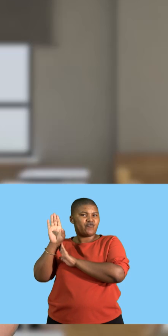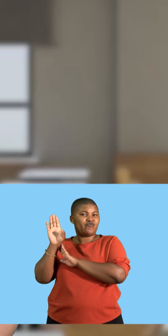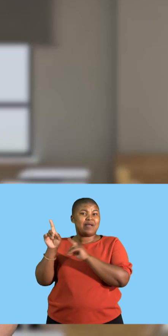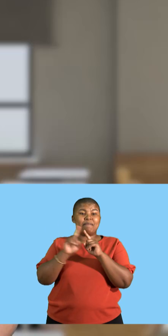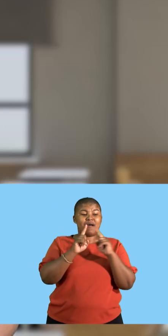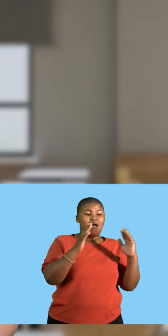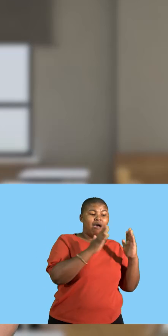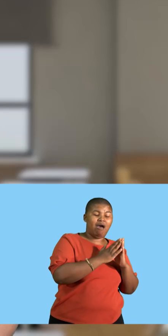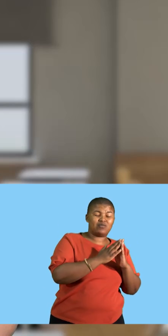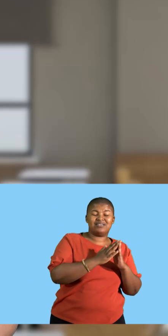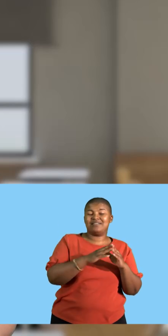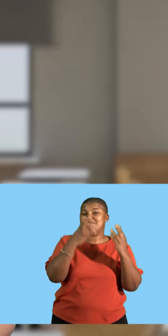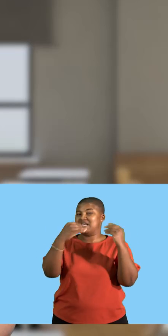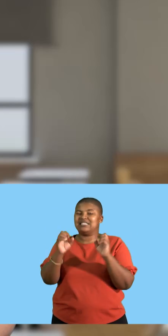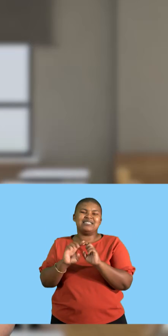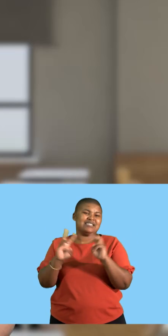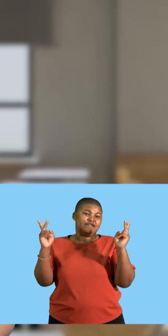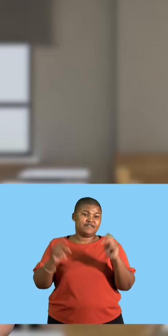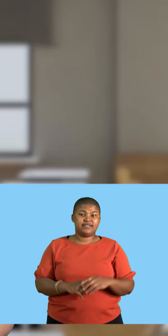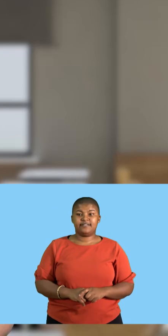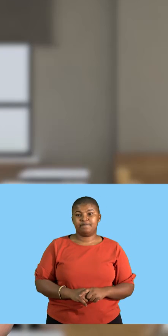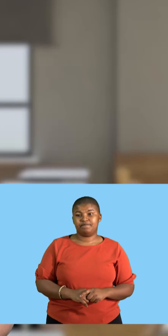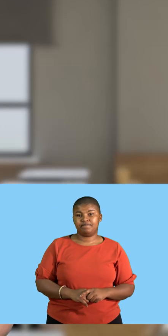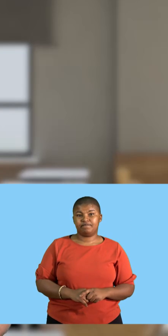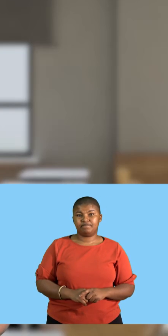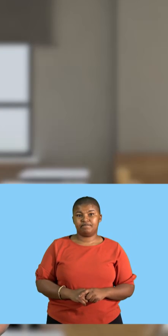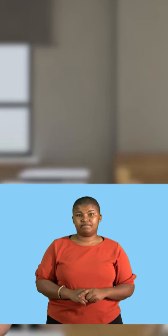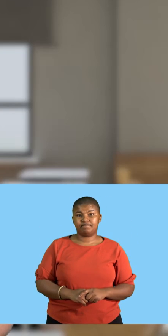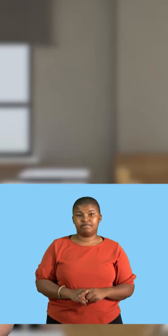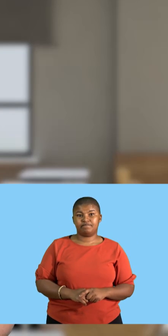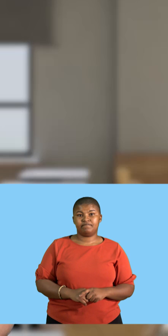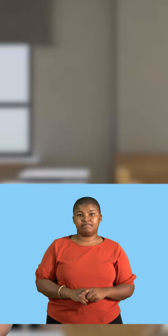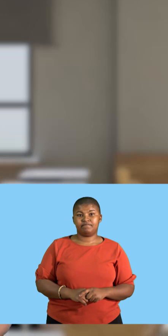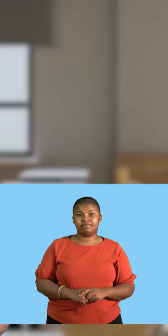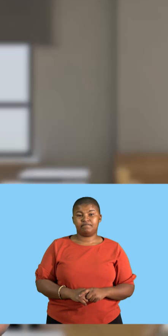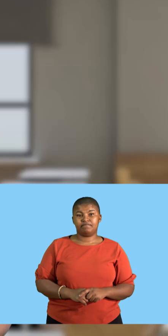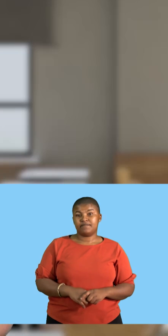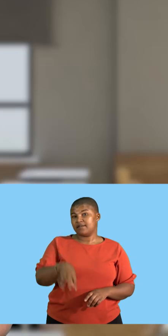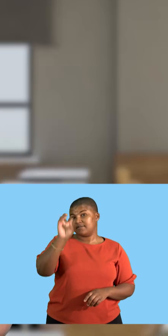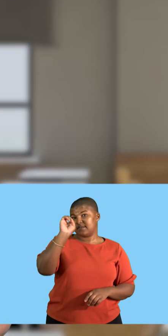than an household or a business. And that brings us to the